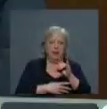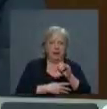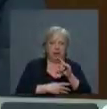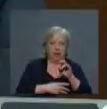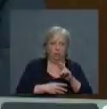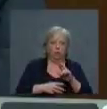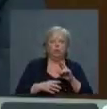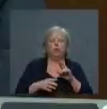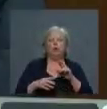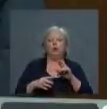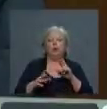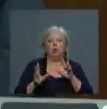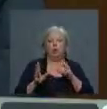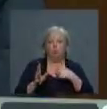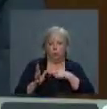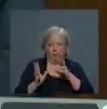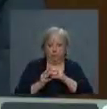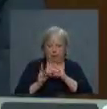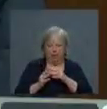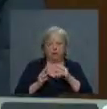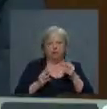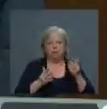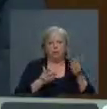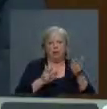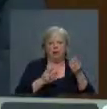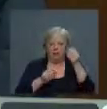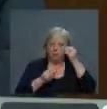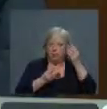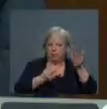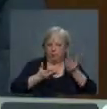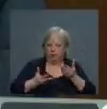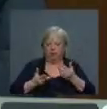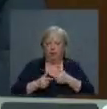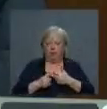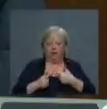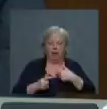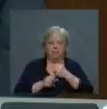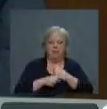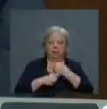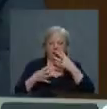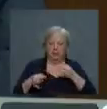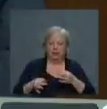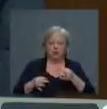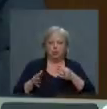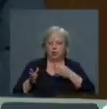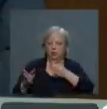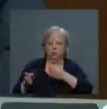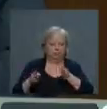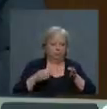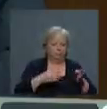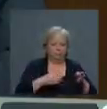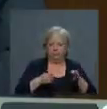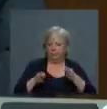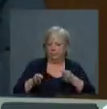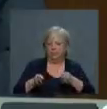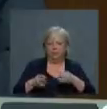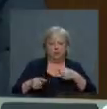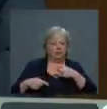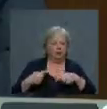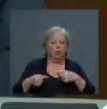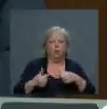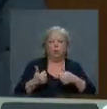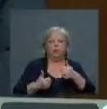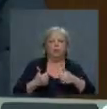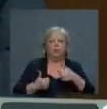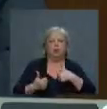we meet, then the information is presented to me, and then I make the decision on which direction to go. I feel very